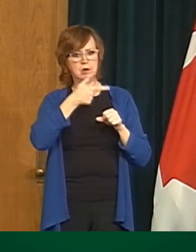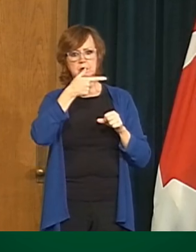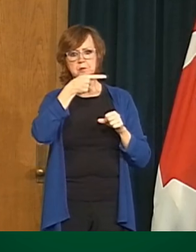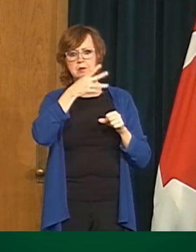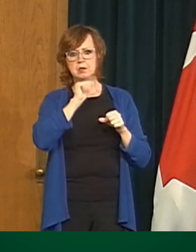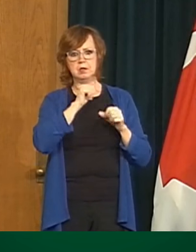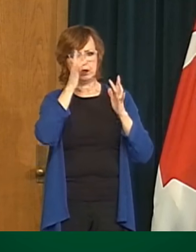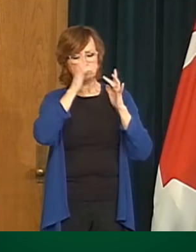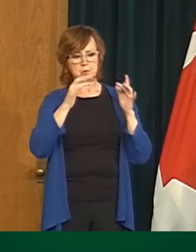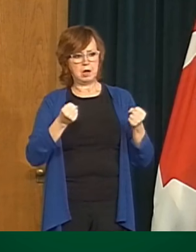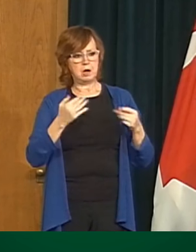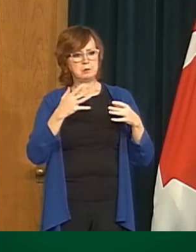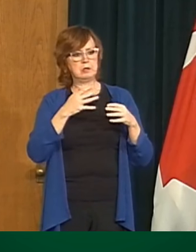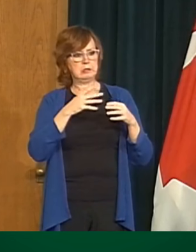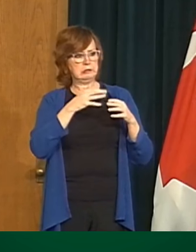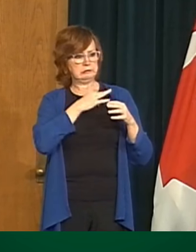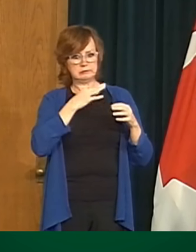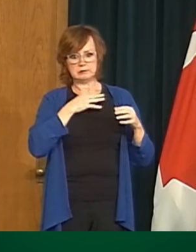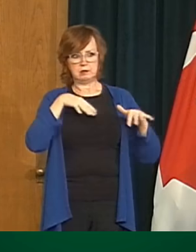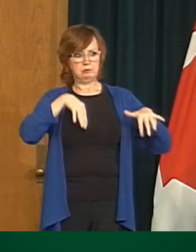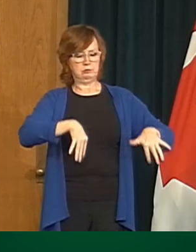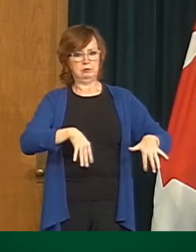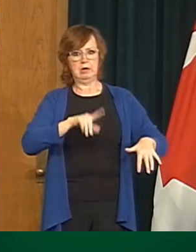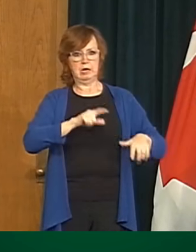are to make sure that they are not short-staffed.